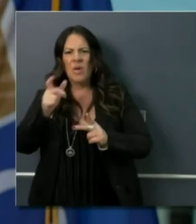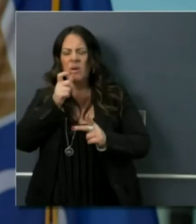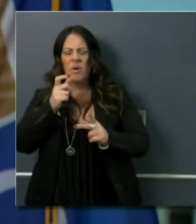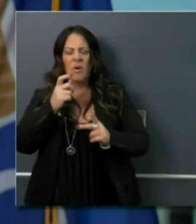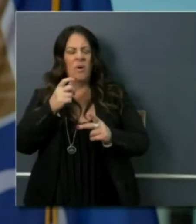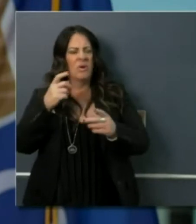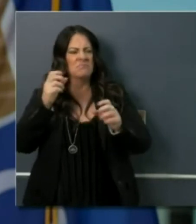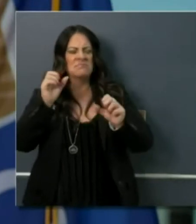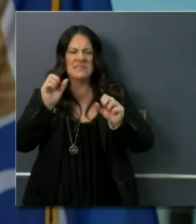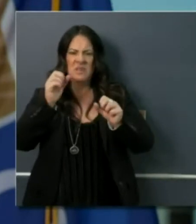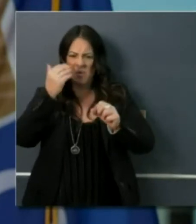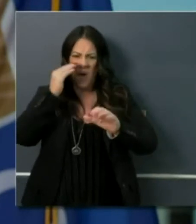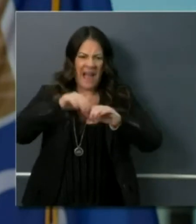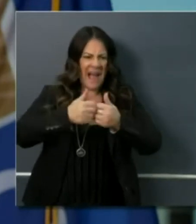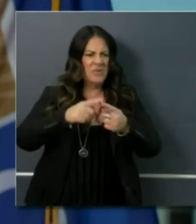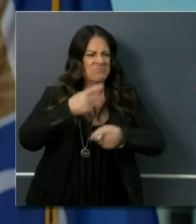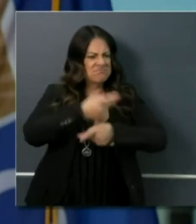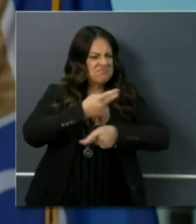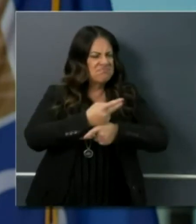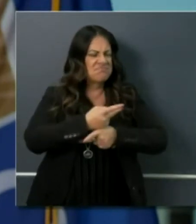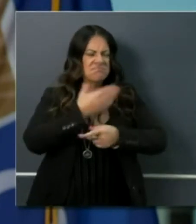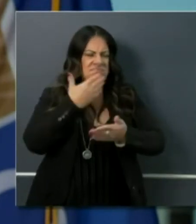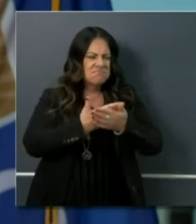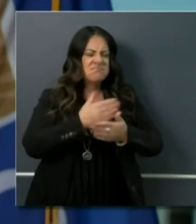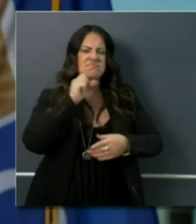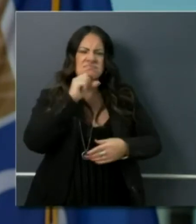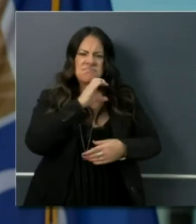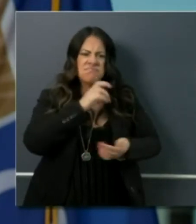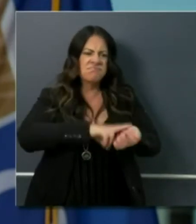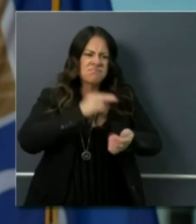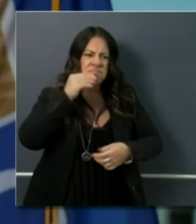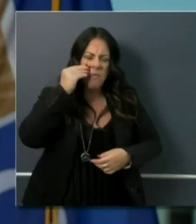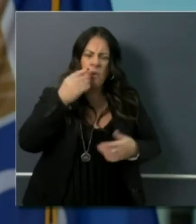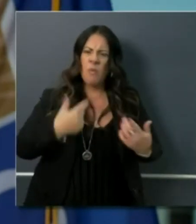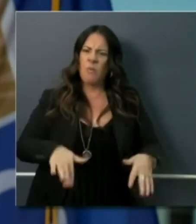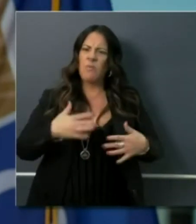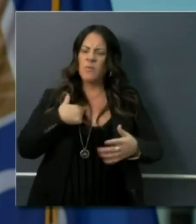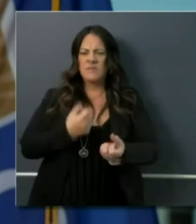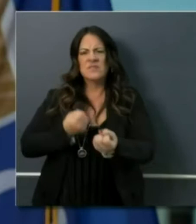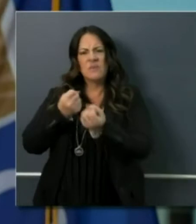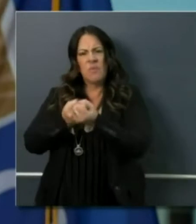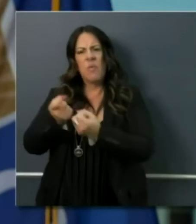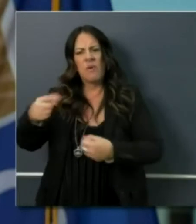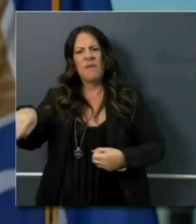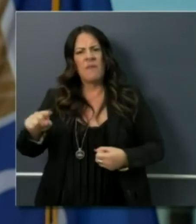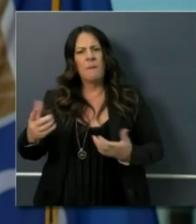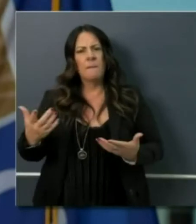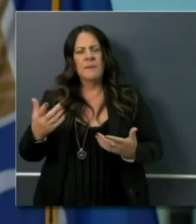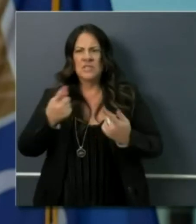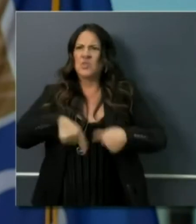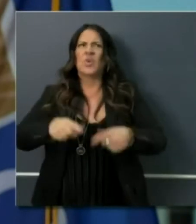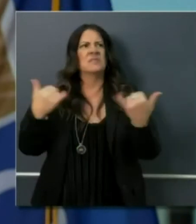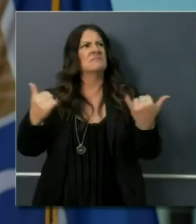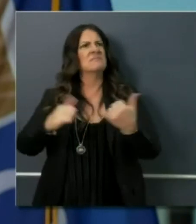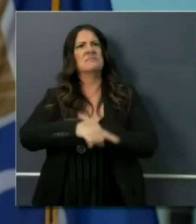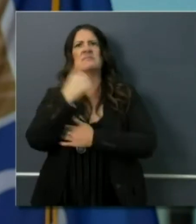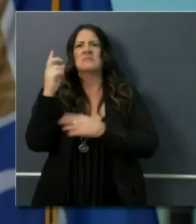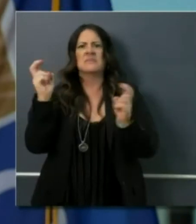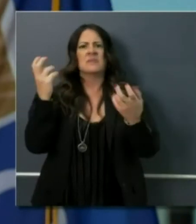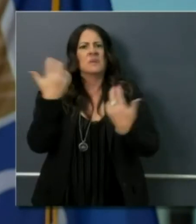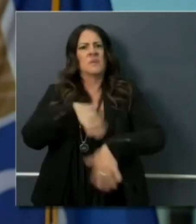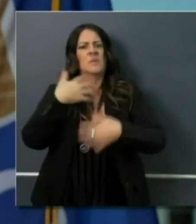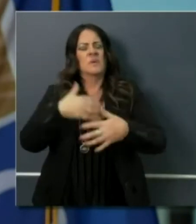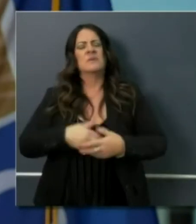And they deserve enormous amount of gratitude, but also support at this critical time. In addition to